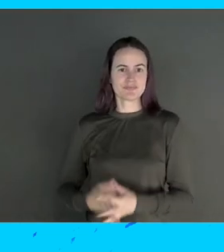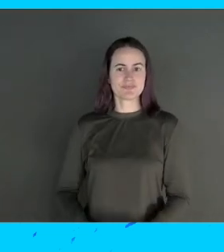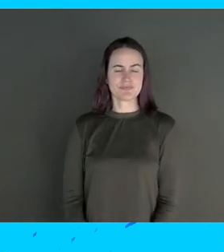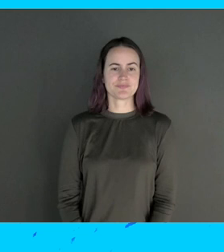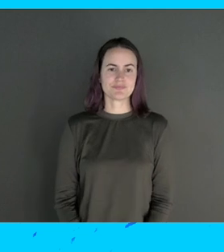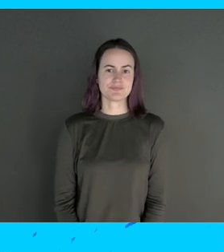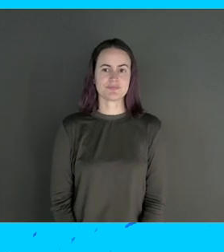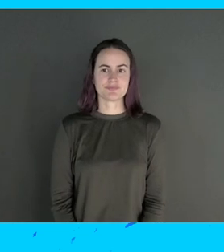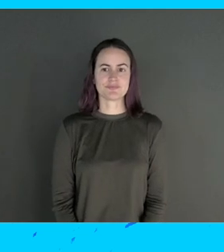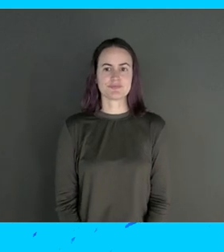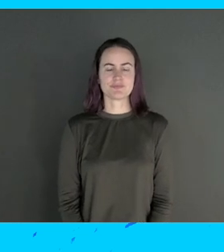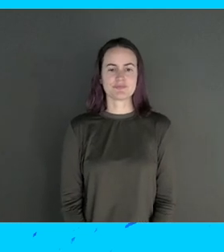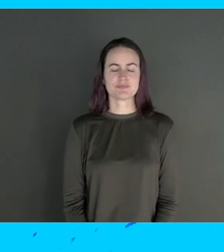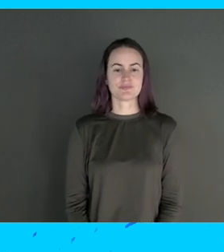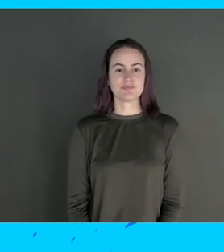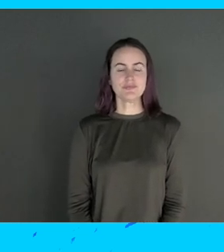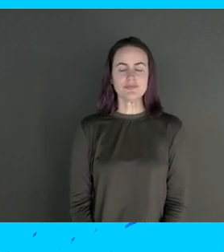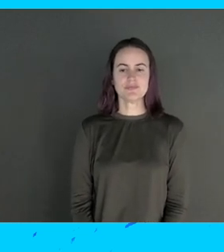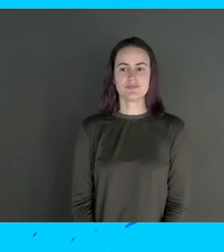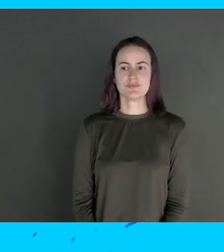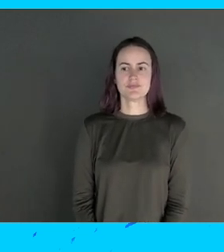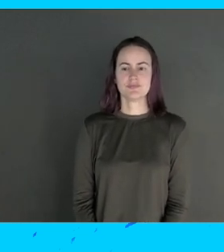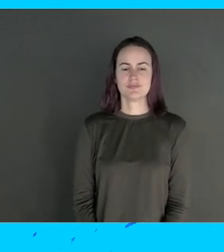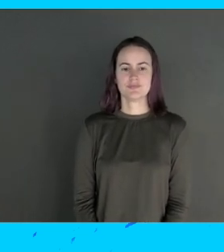there is, unfortunately, a very